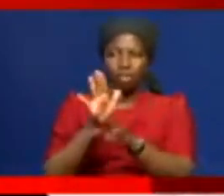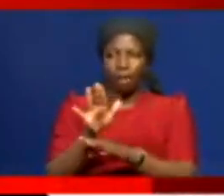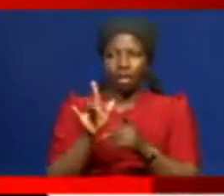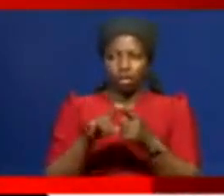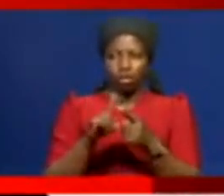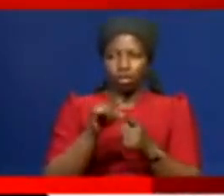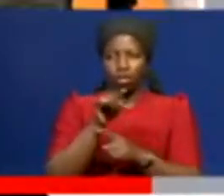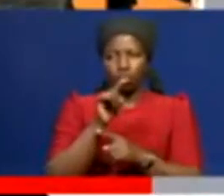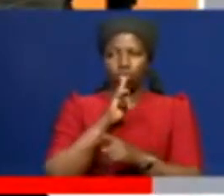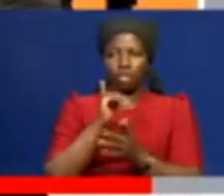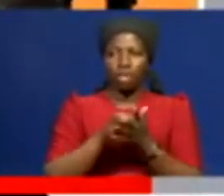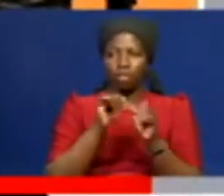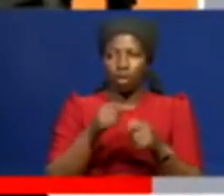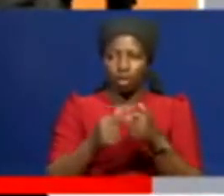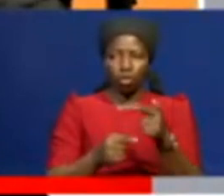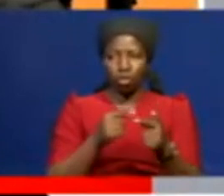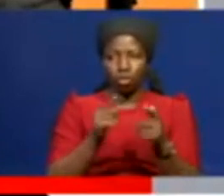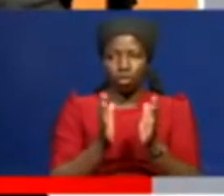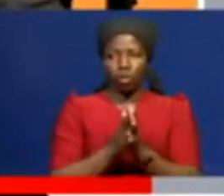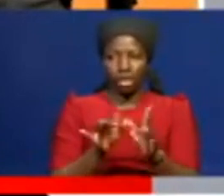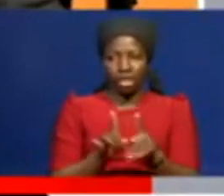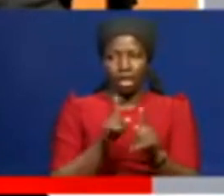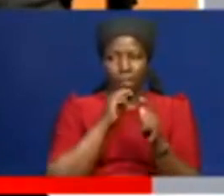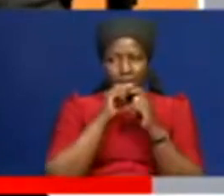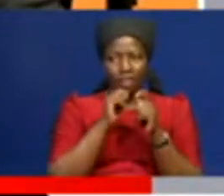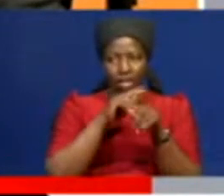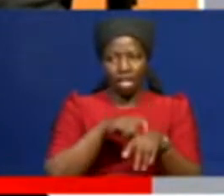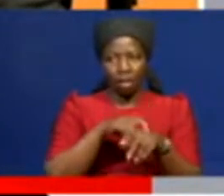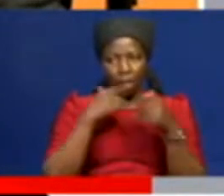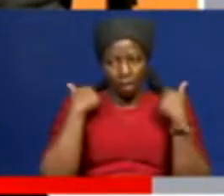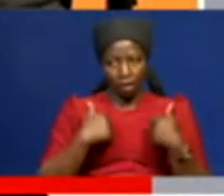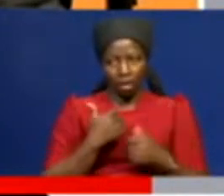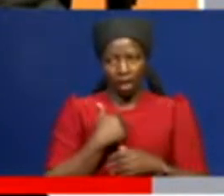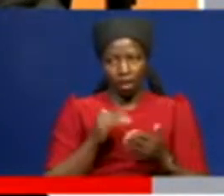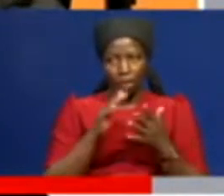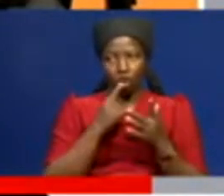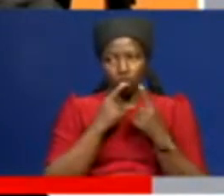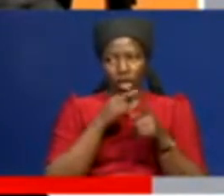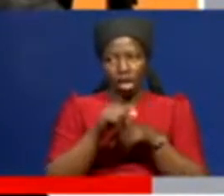so that we'll continue to continue with that interview, even as I have more discussion with them